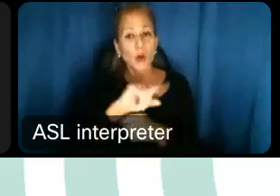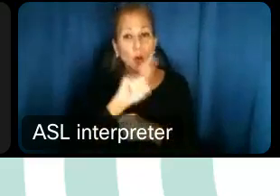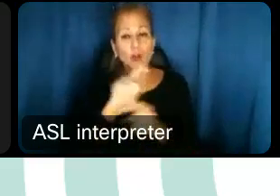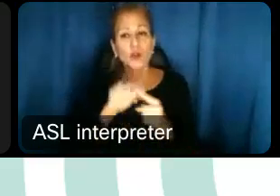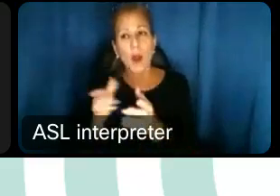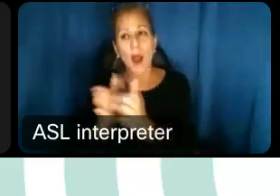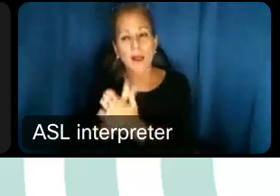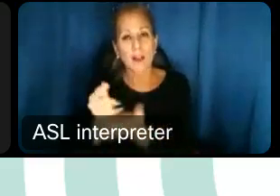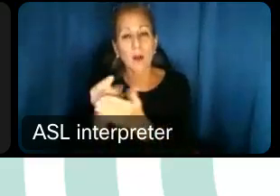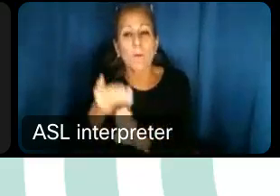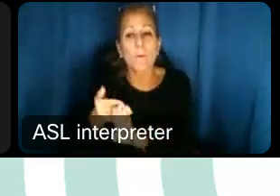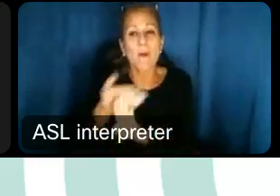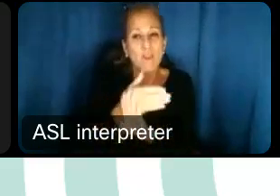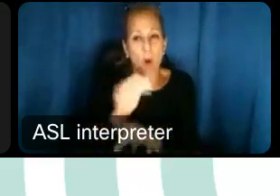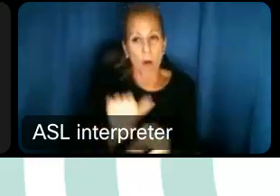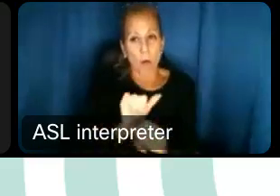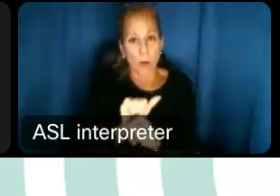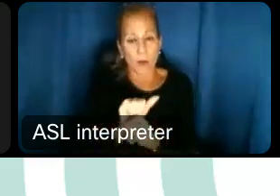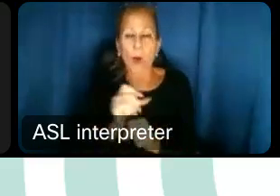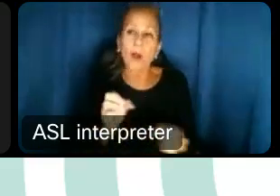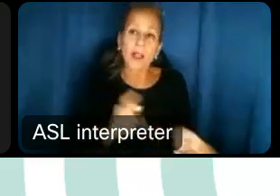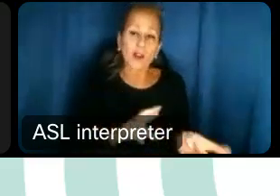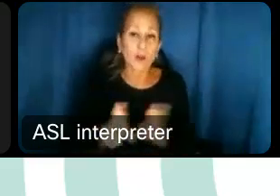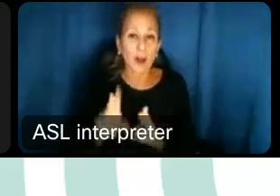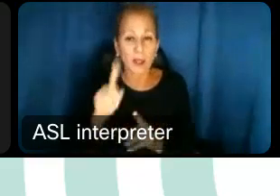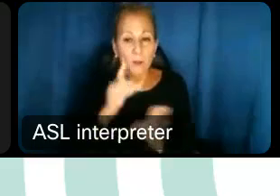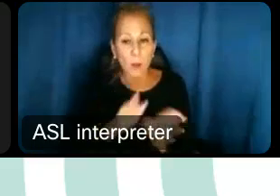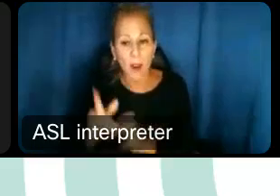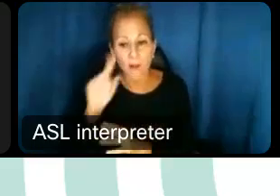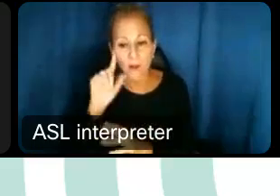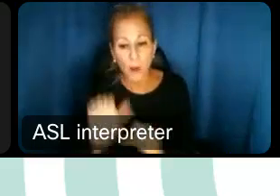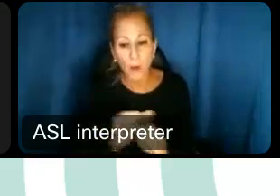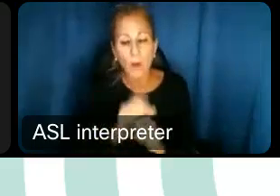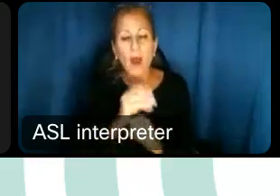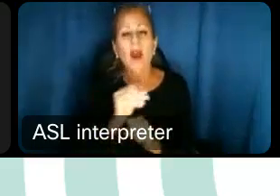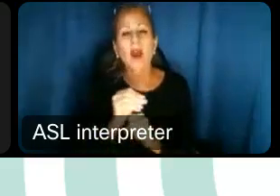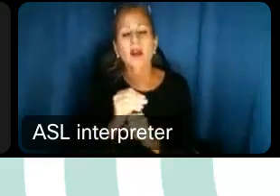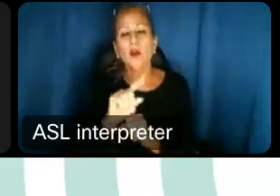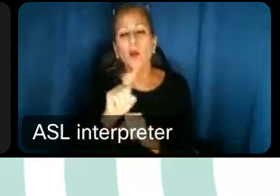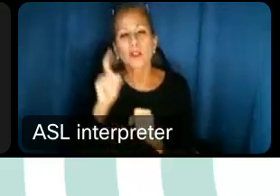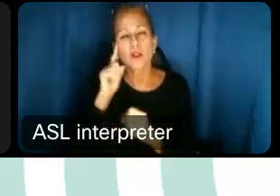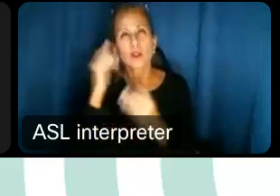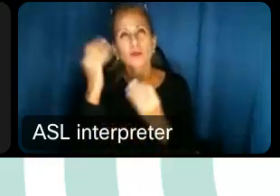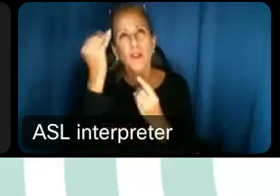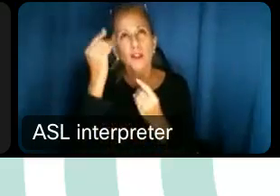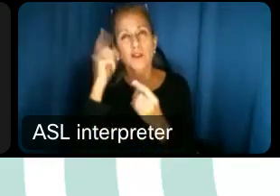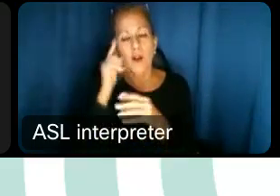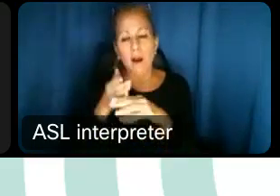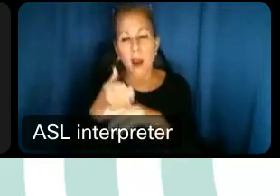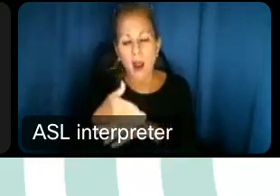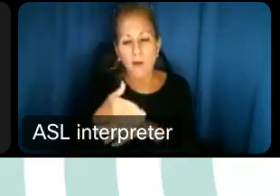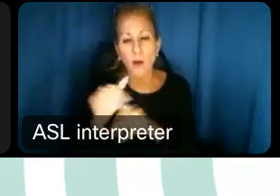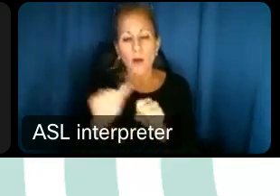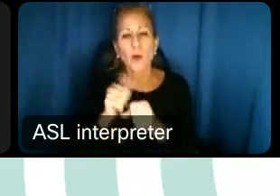an appointment, getting ready for an appointment, and questions for reflection after an appointment to help